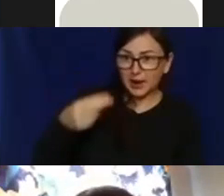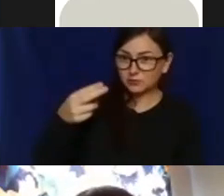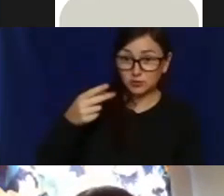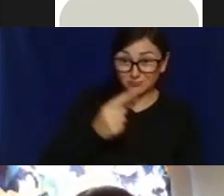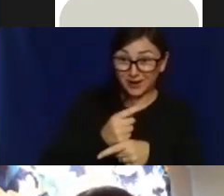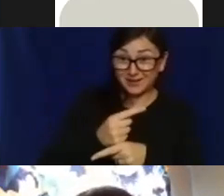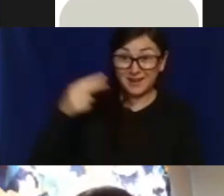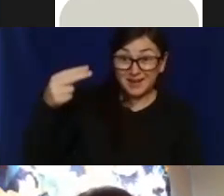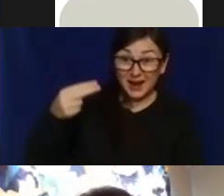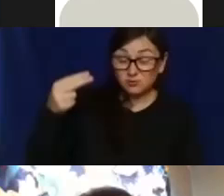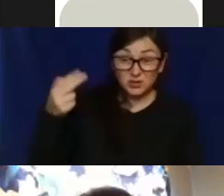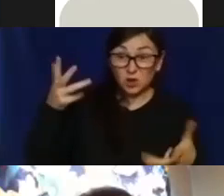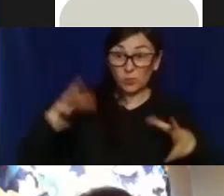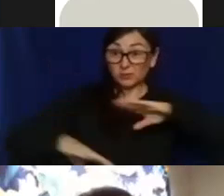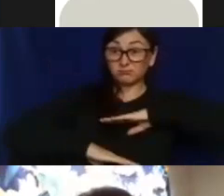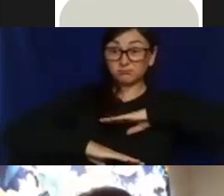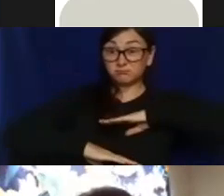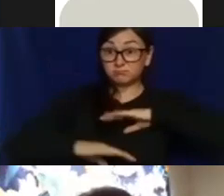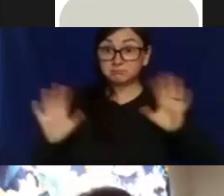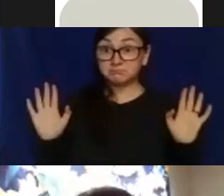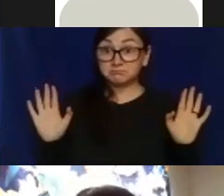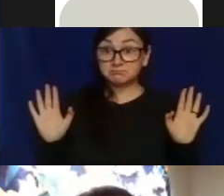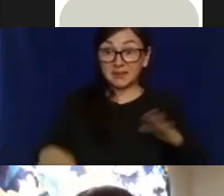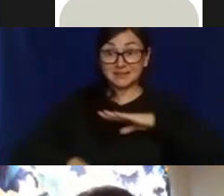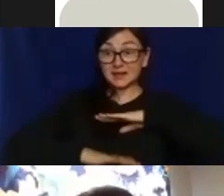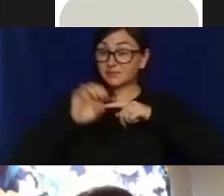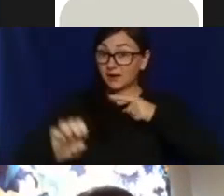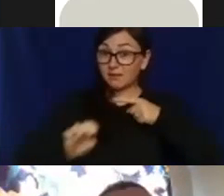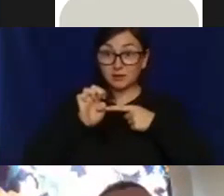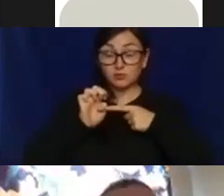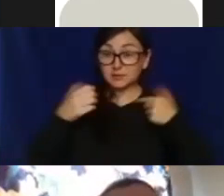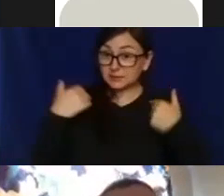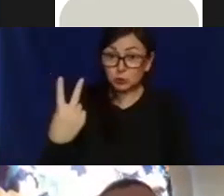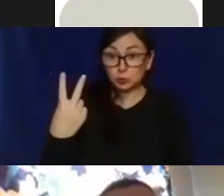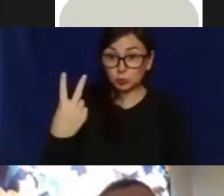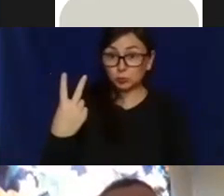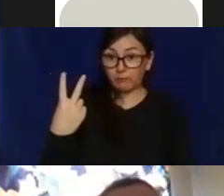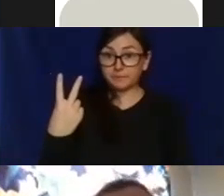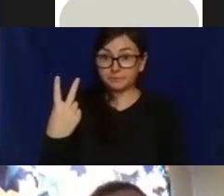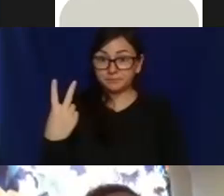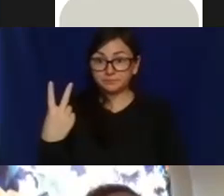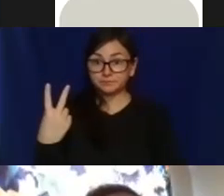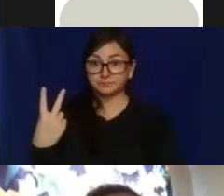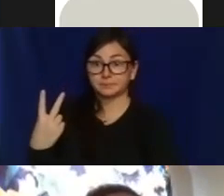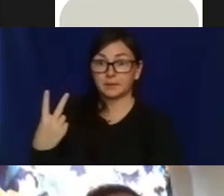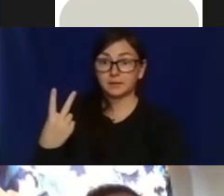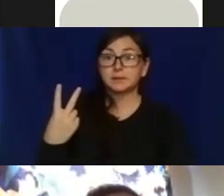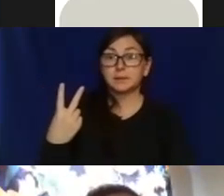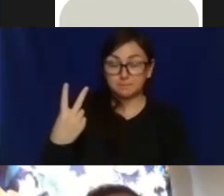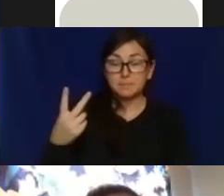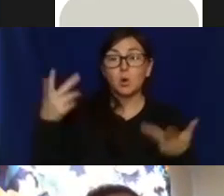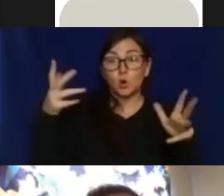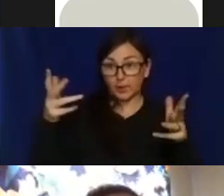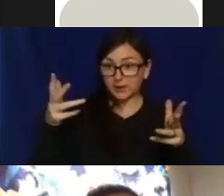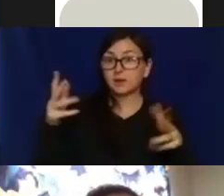already happy with its duet. There is 2 electrons on each hydrogen. already.